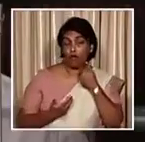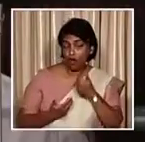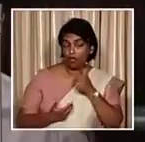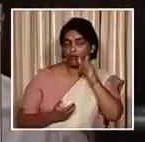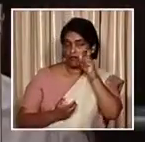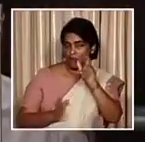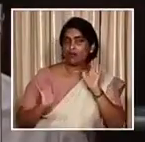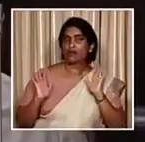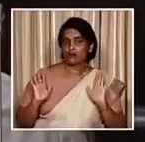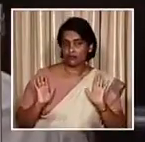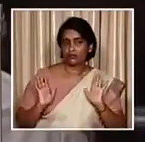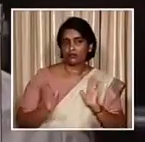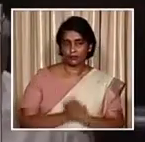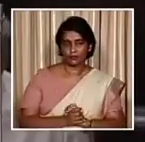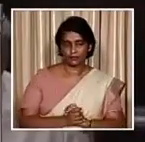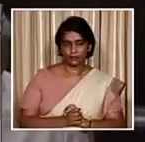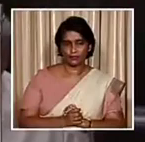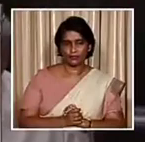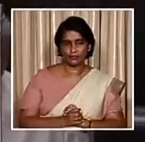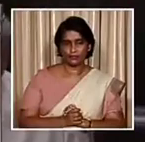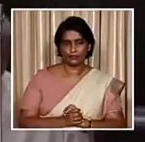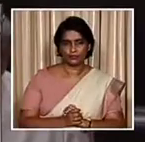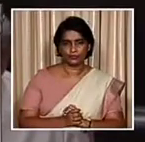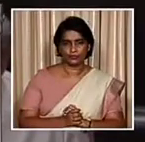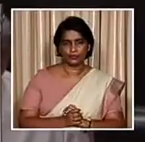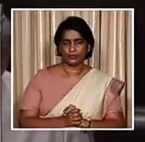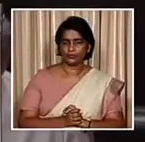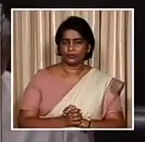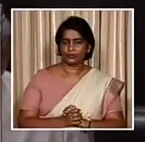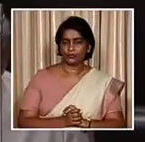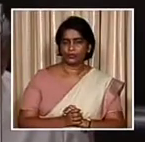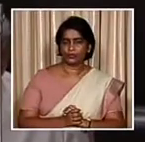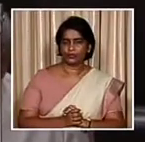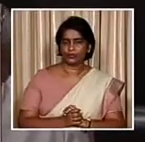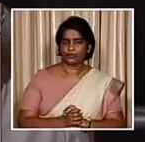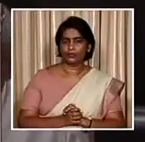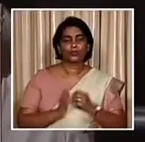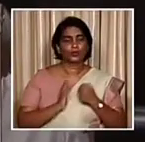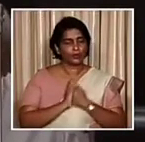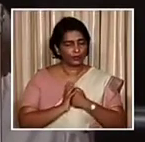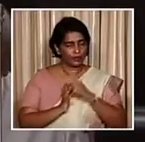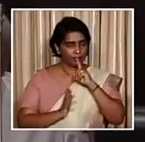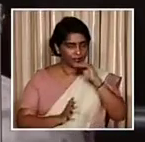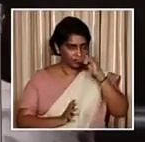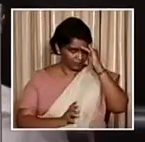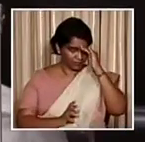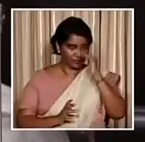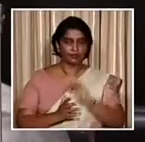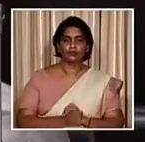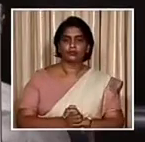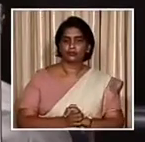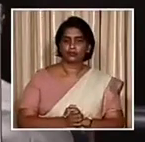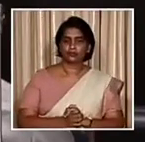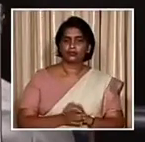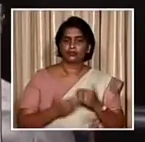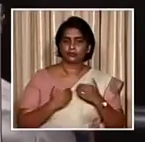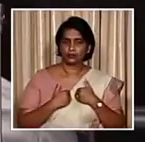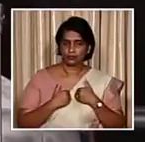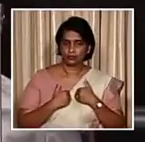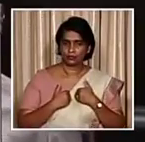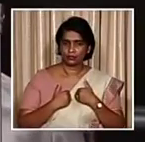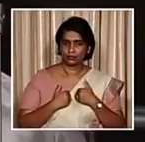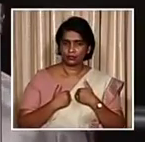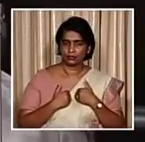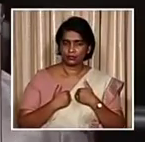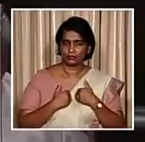debate, Honorable Speaker. I think there's enough time till third week of May. And if the National Council wants, yeah,